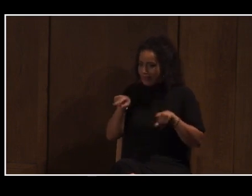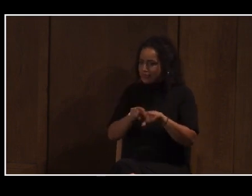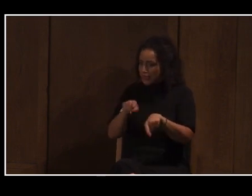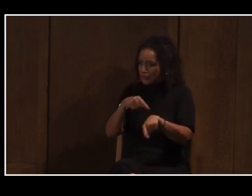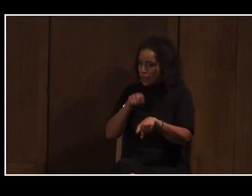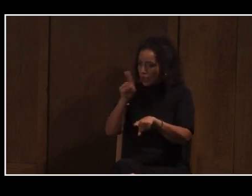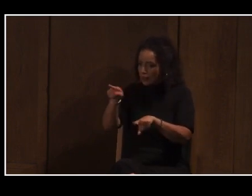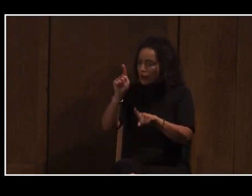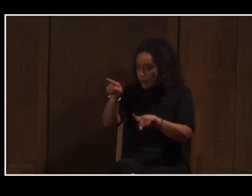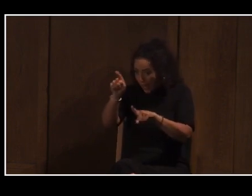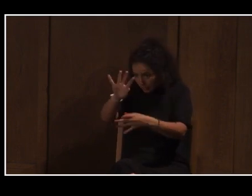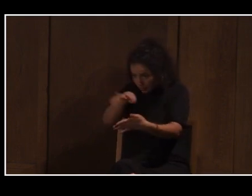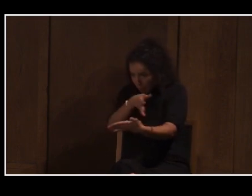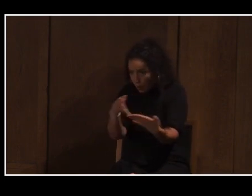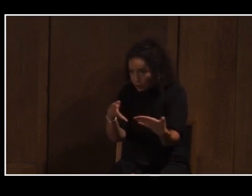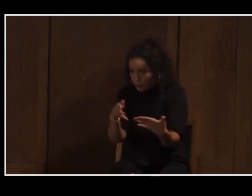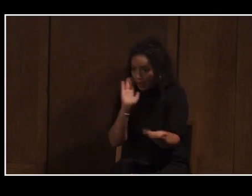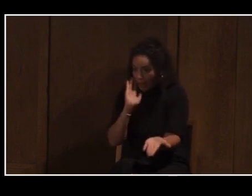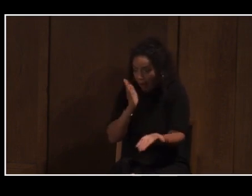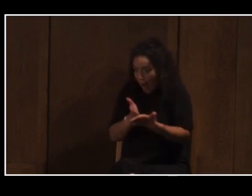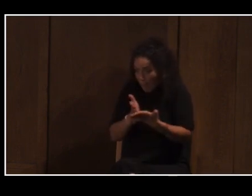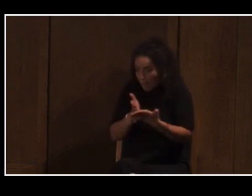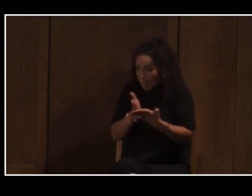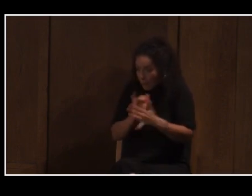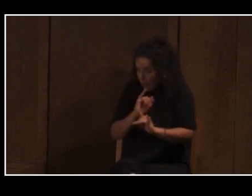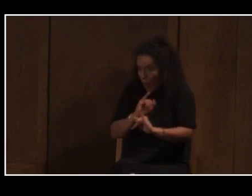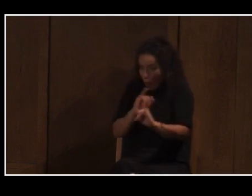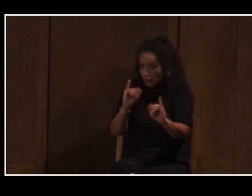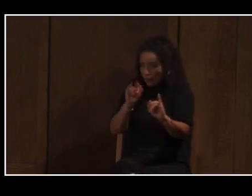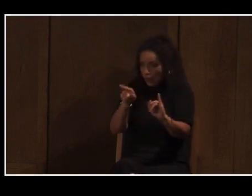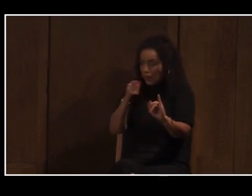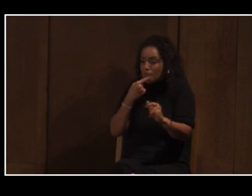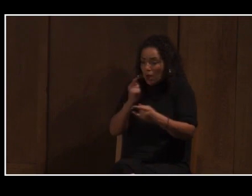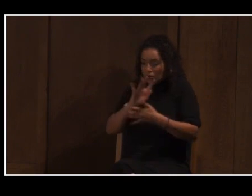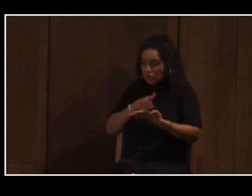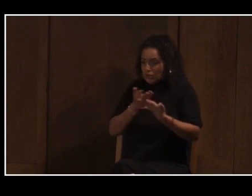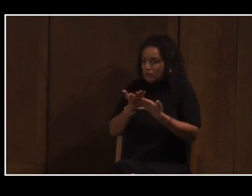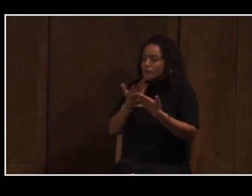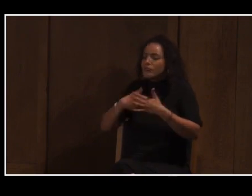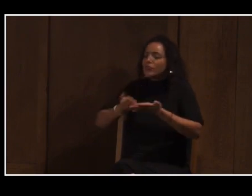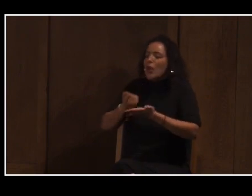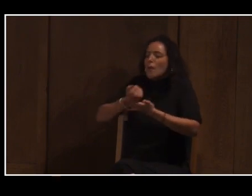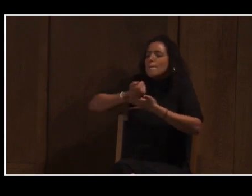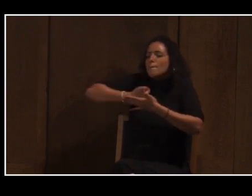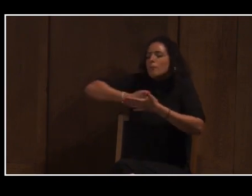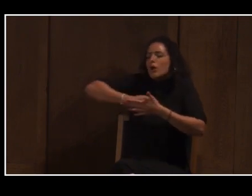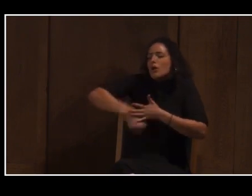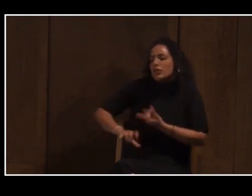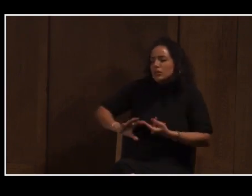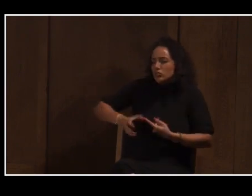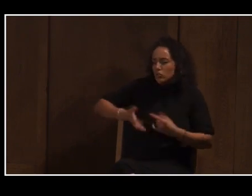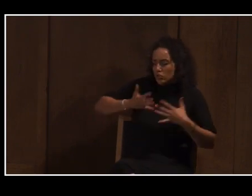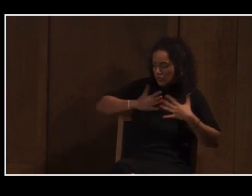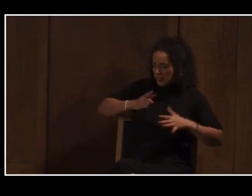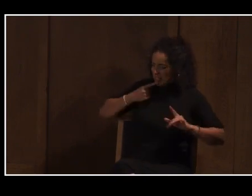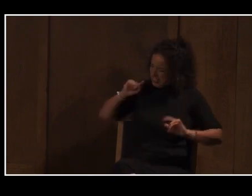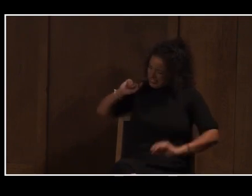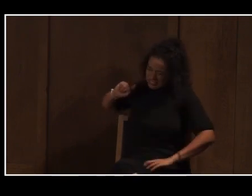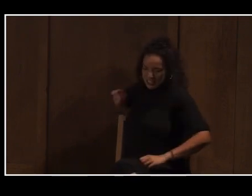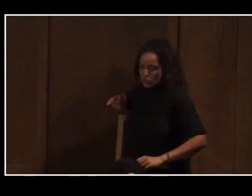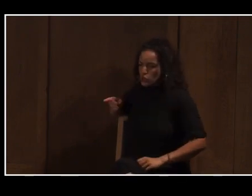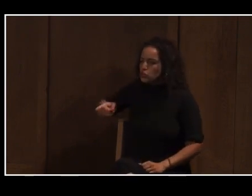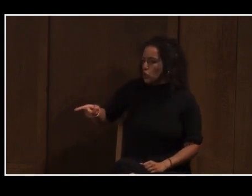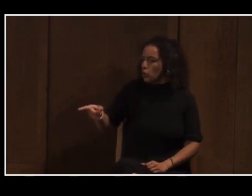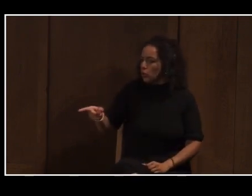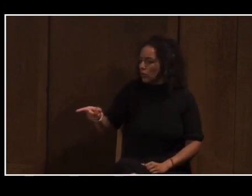body, but it is poetry nonetheless, of the body, from like birthing stones, the body saying, this is you and this is not